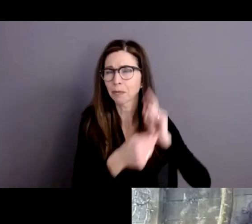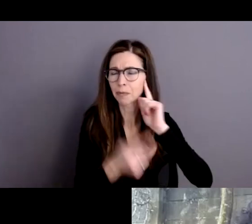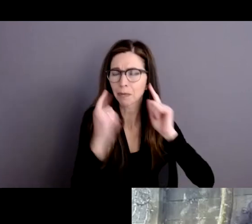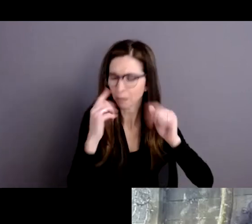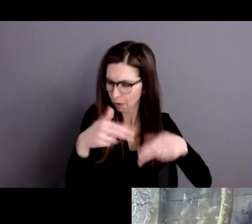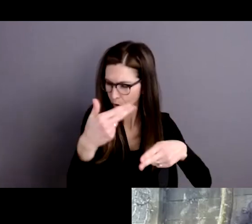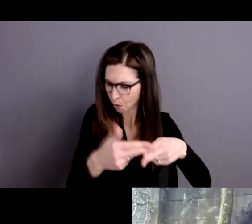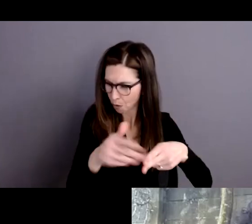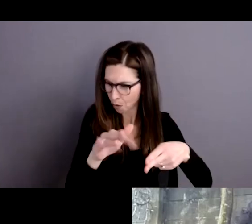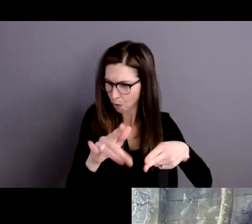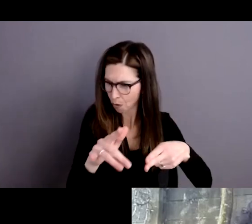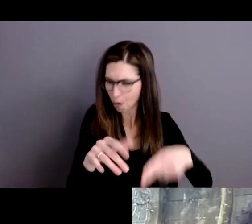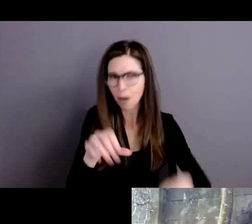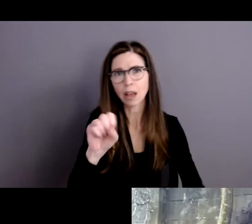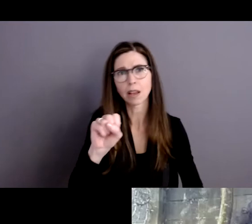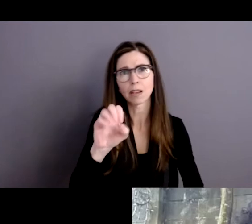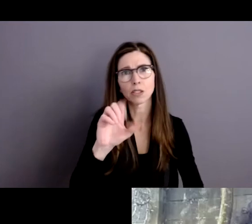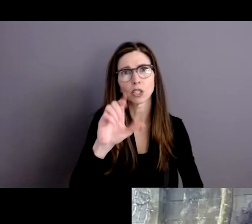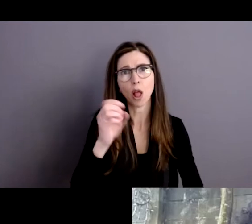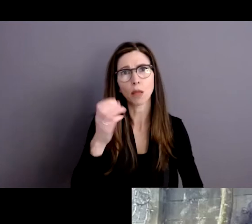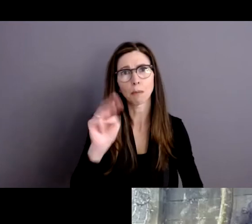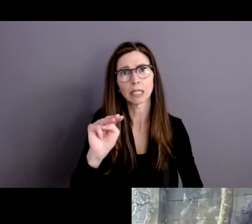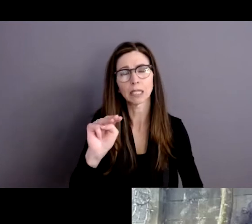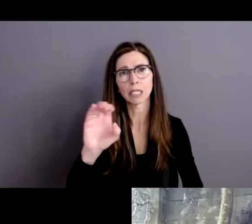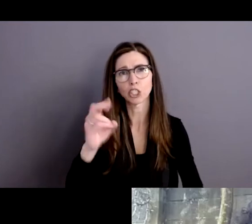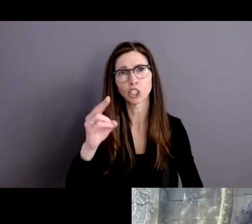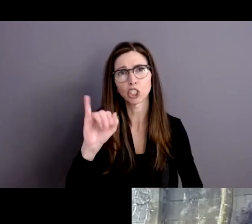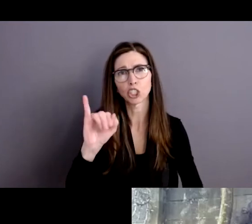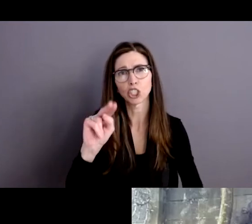called Solomon Chinikwe.